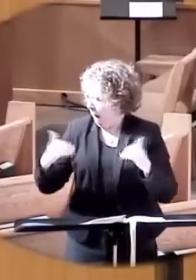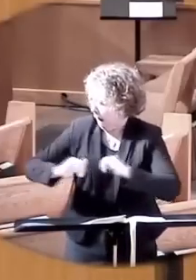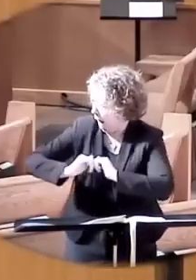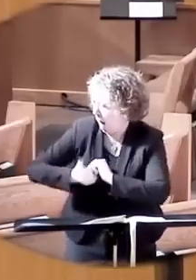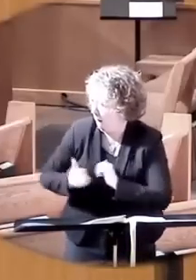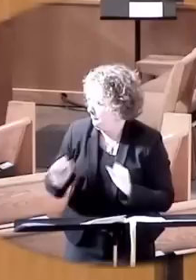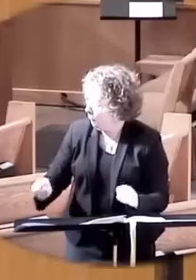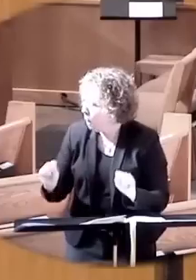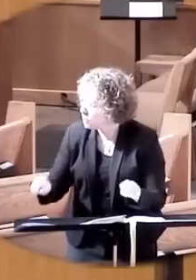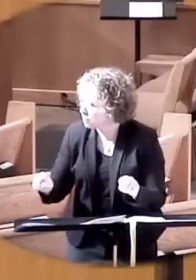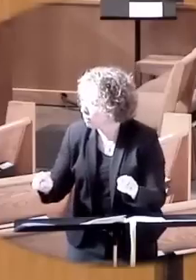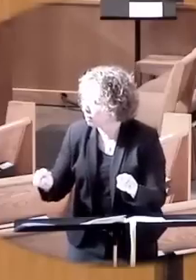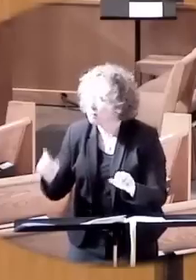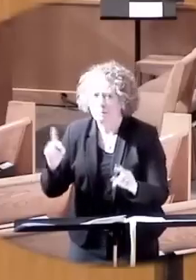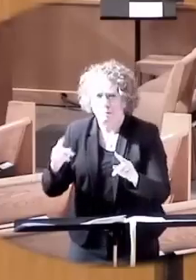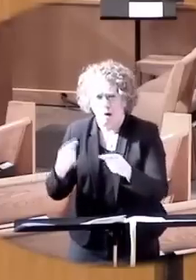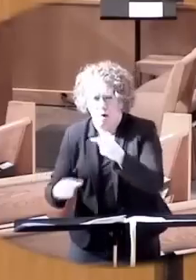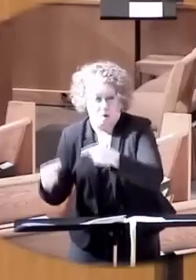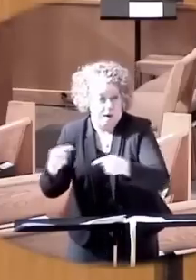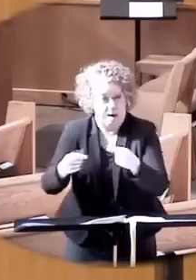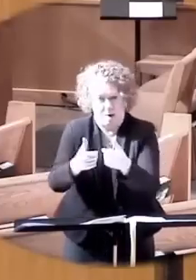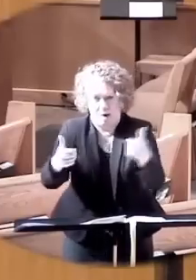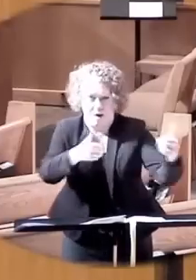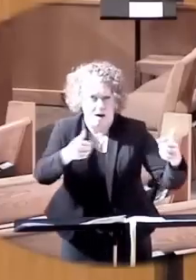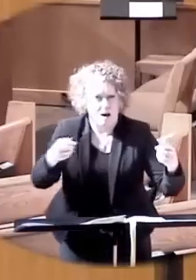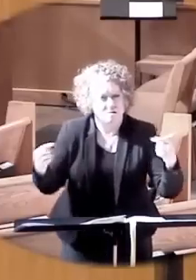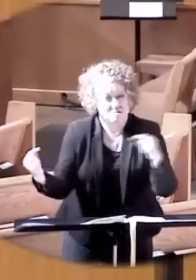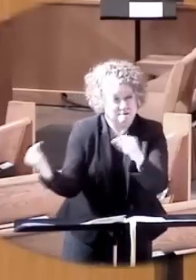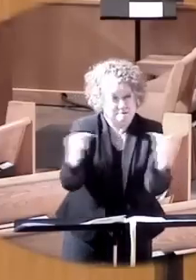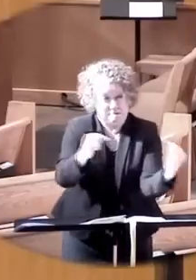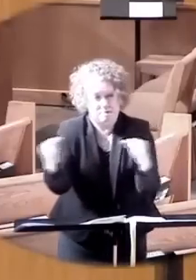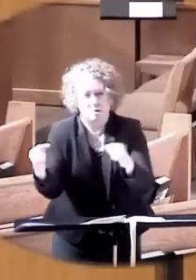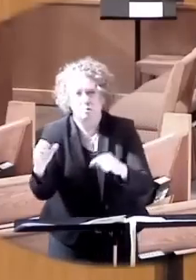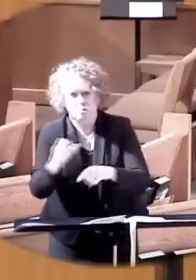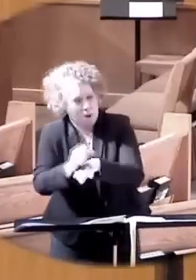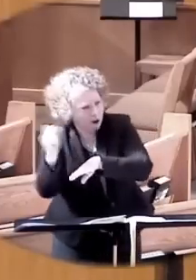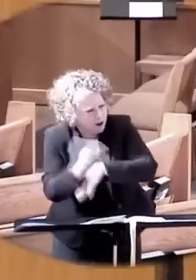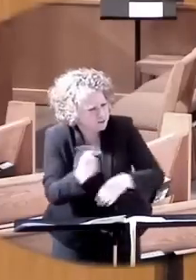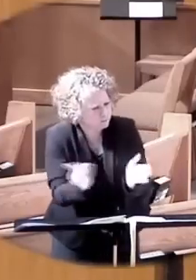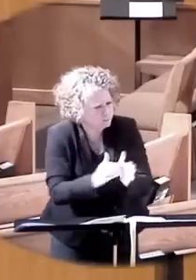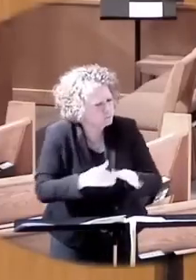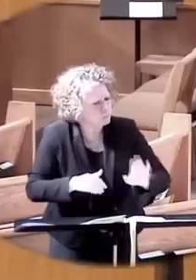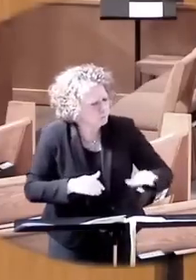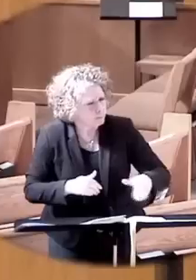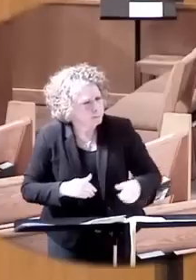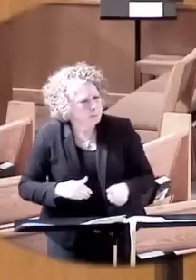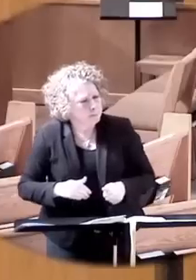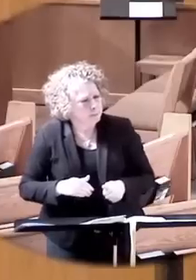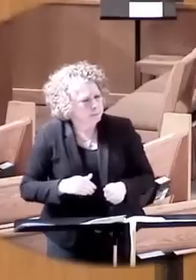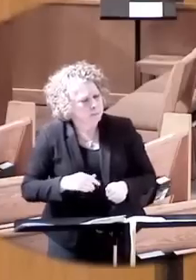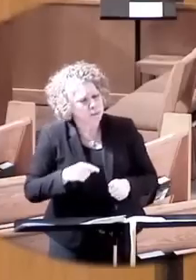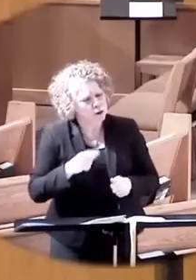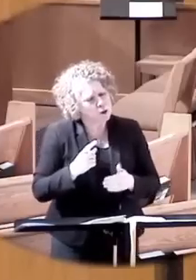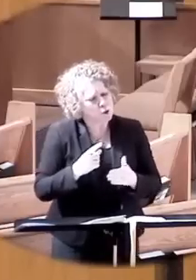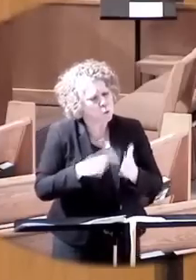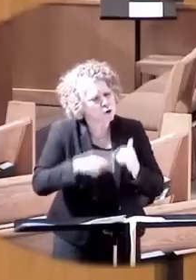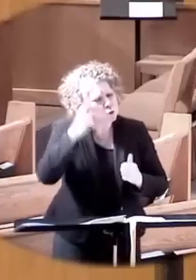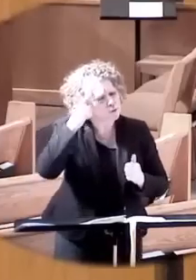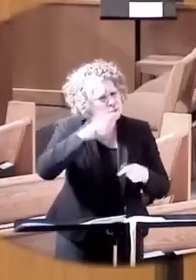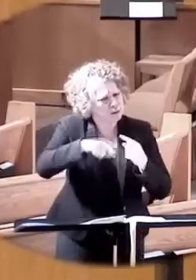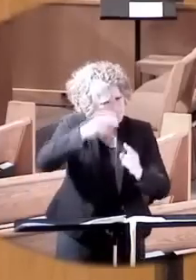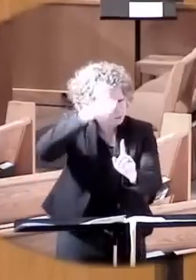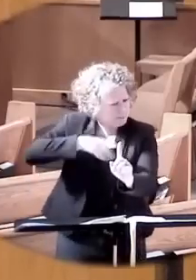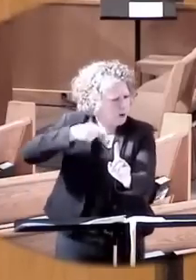them. So they said to the blind man again, "So what do you have to say about